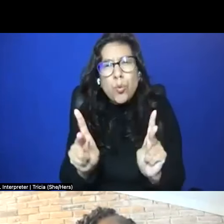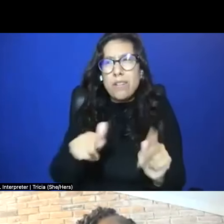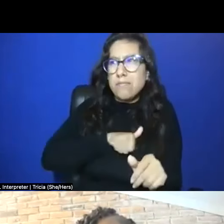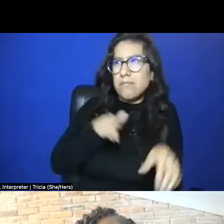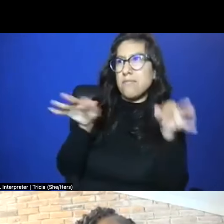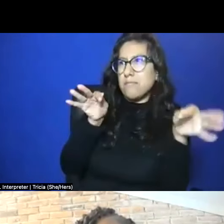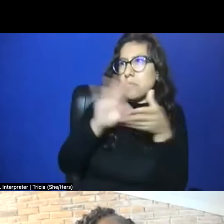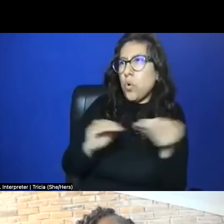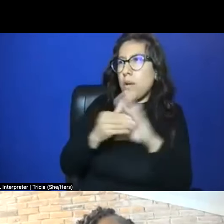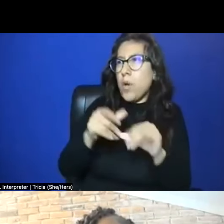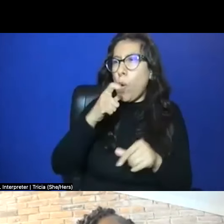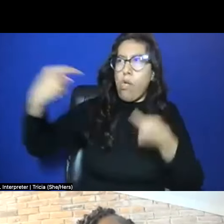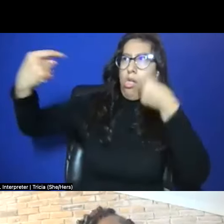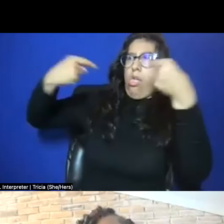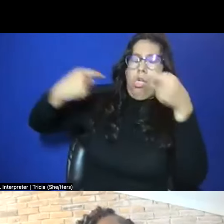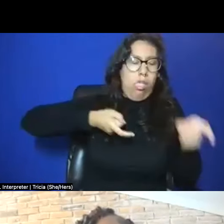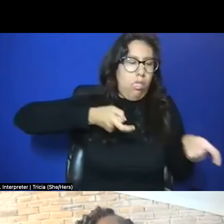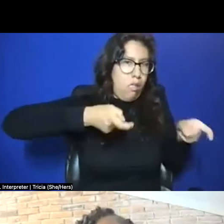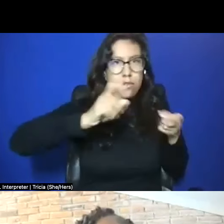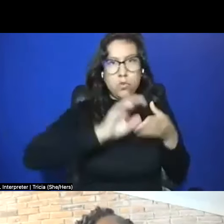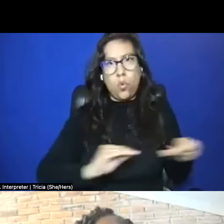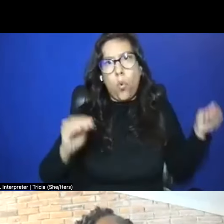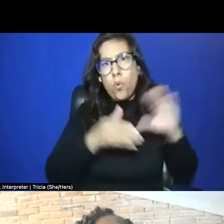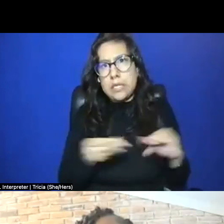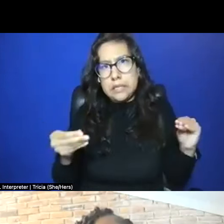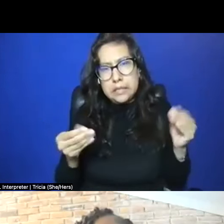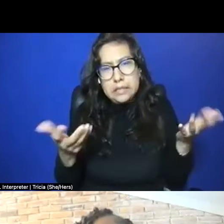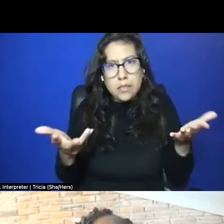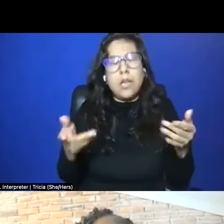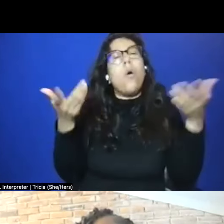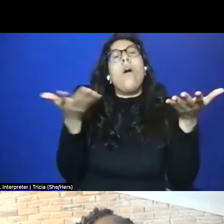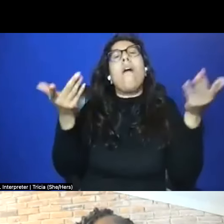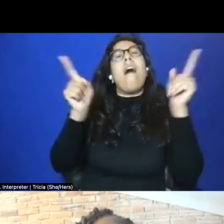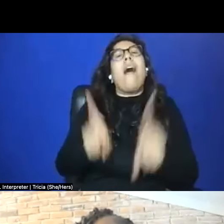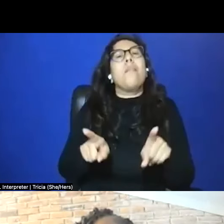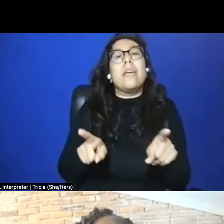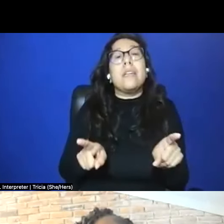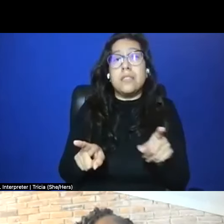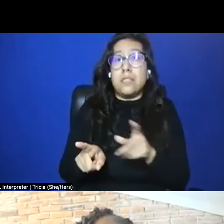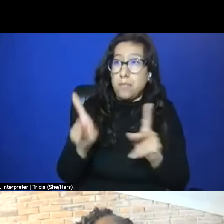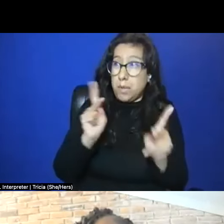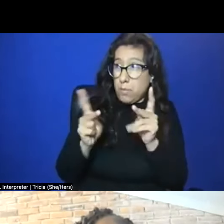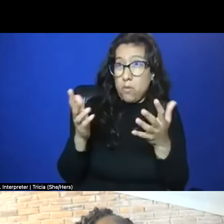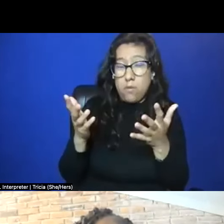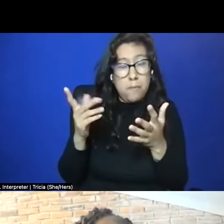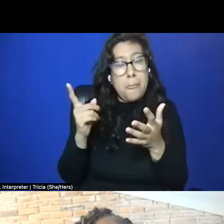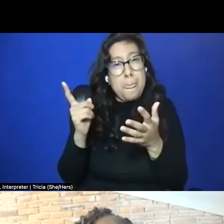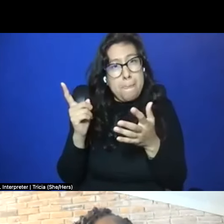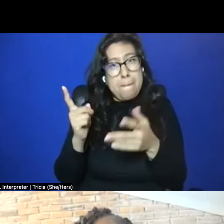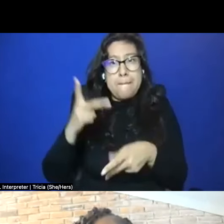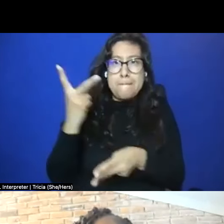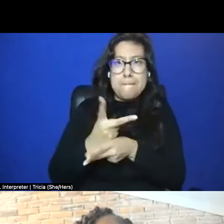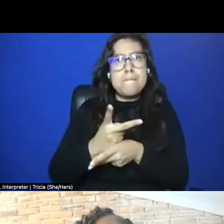those stories for us, what happens when those that seek to maintain and